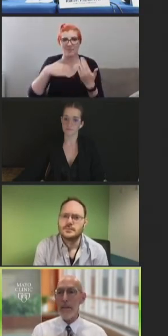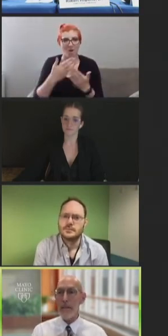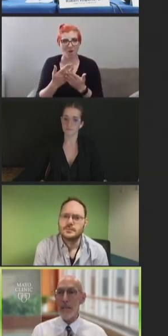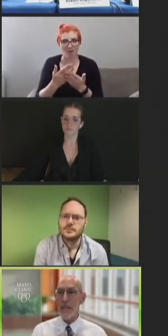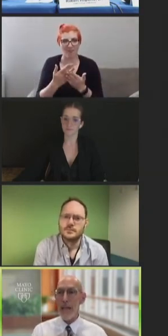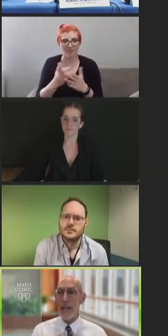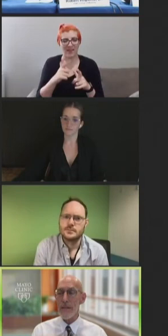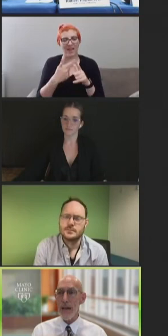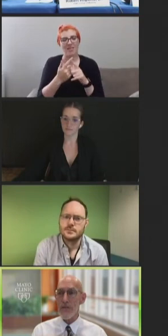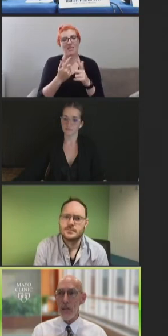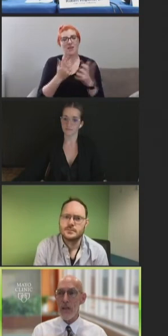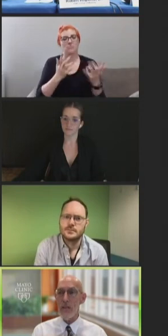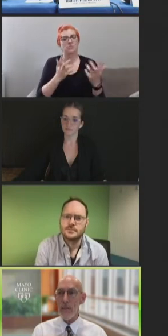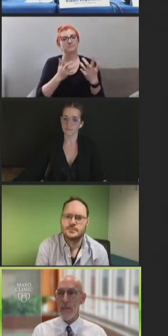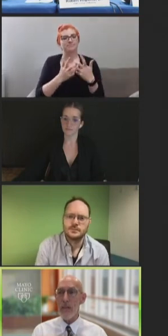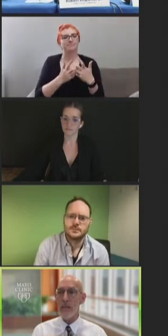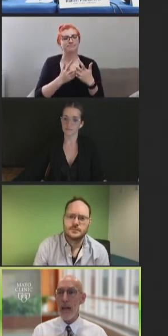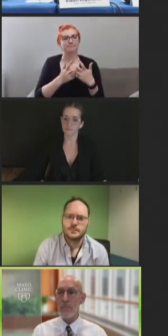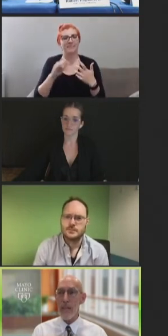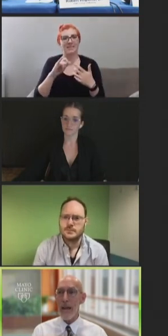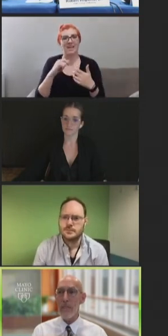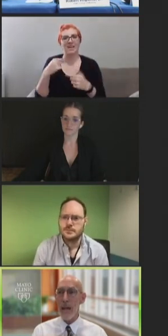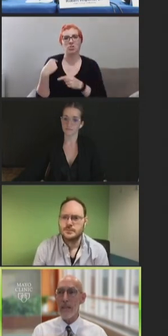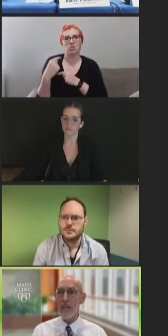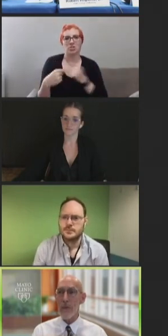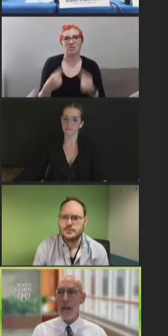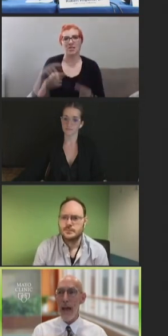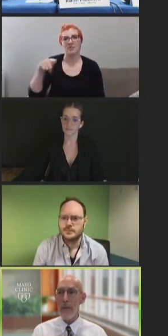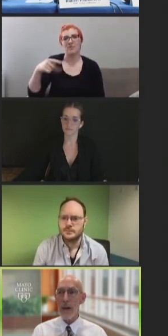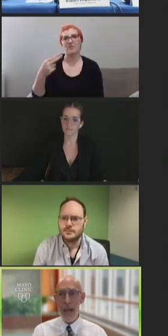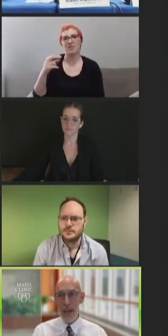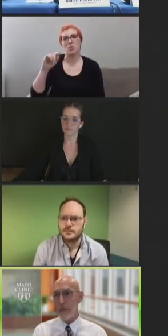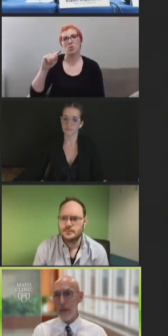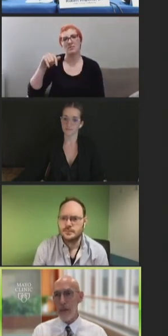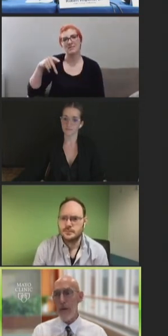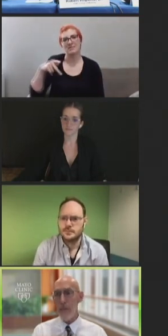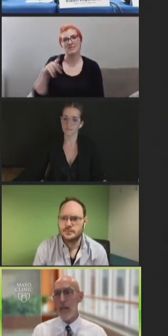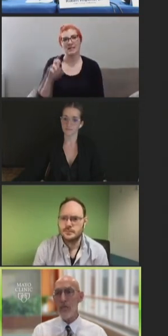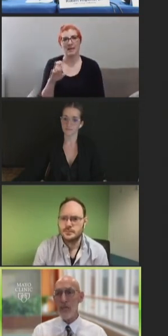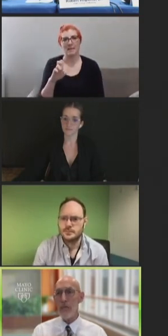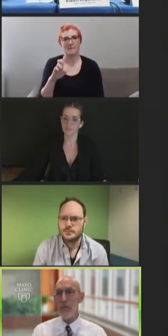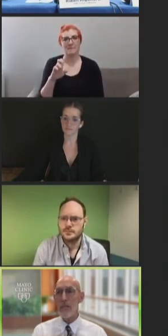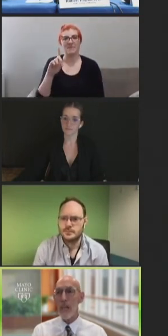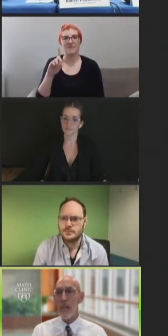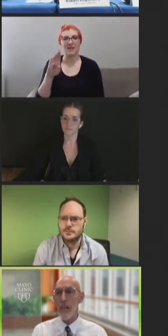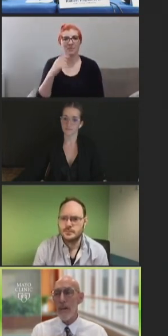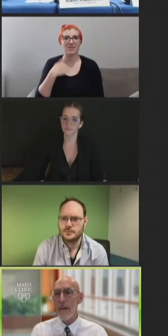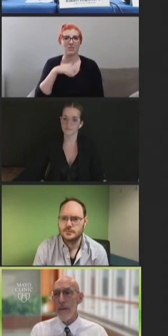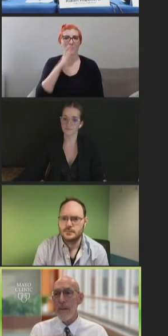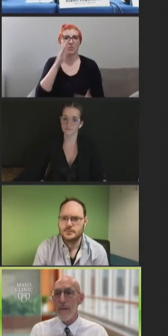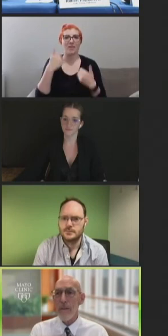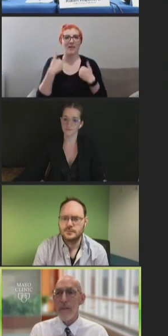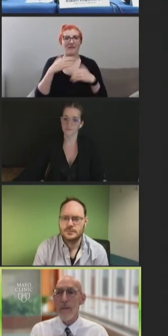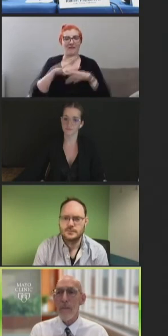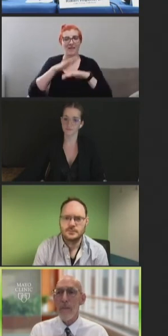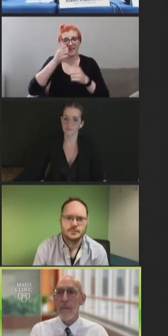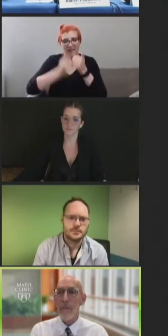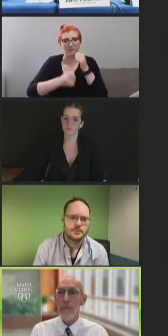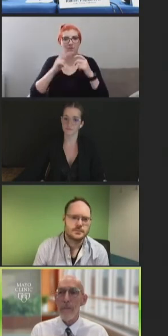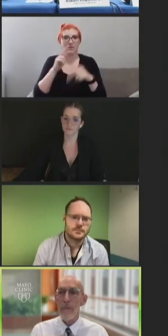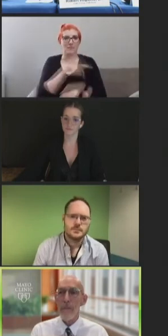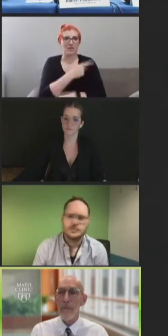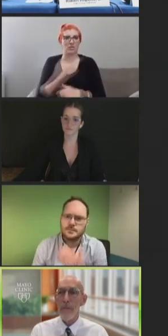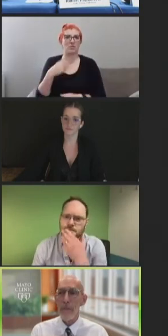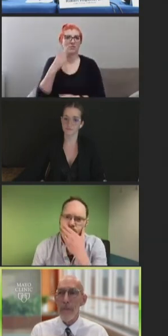that genotype phenotype database that we'll have on every patient that we see.